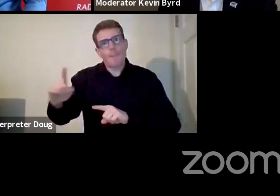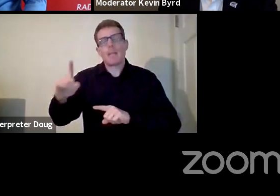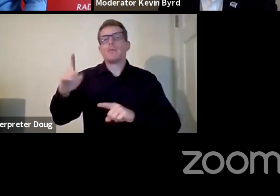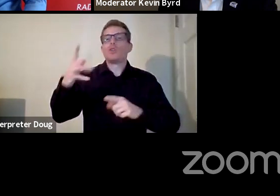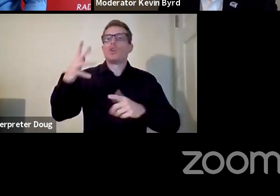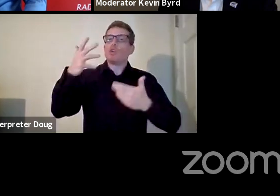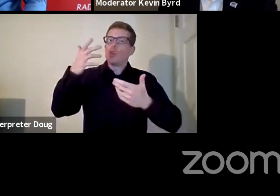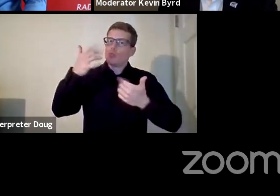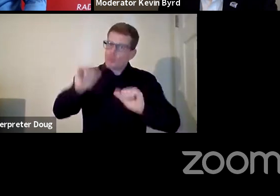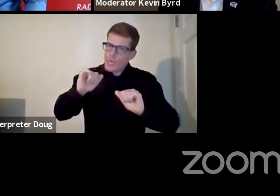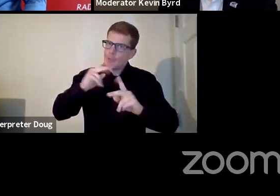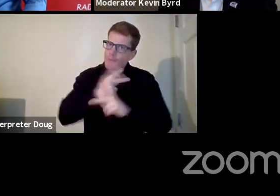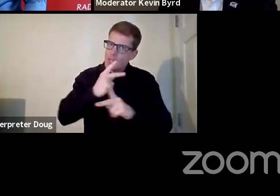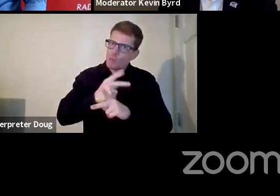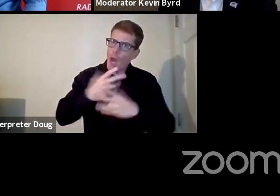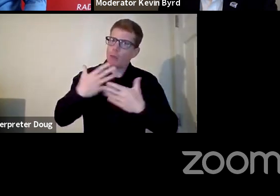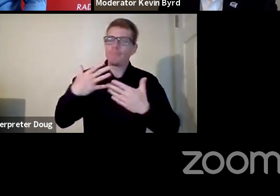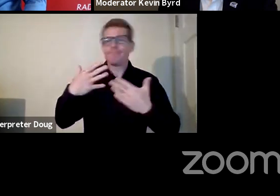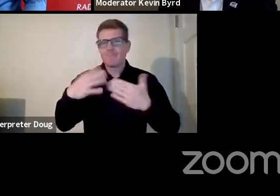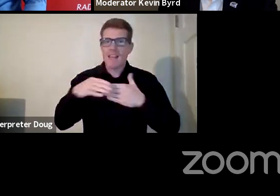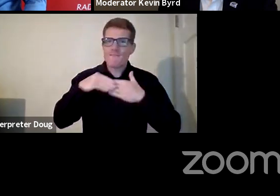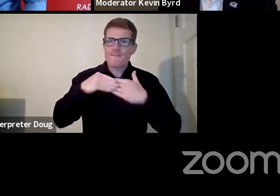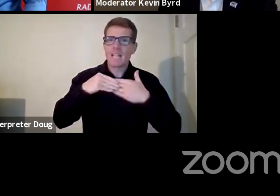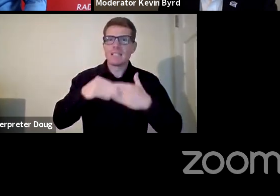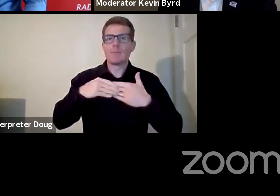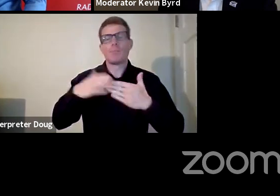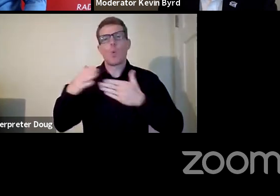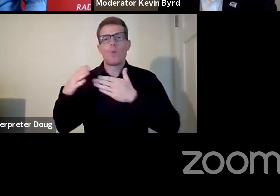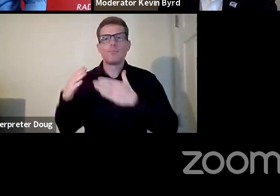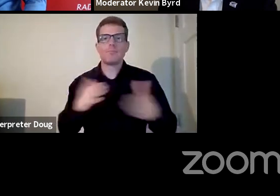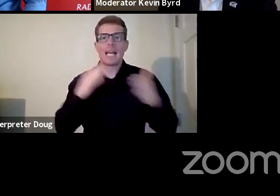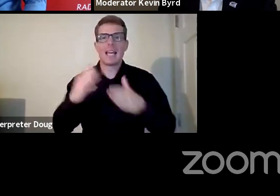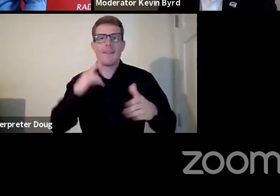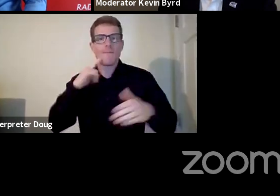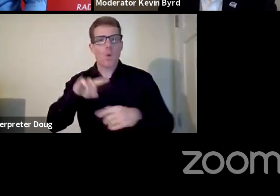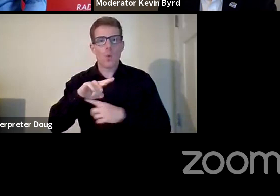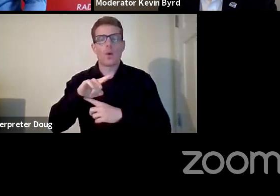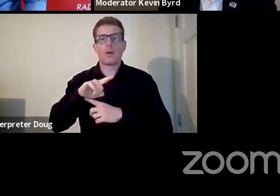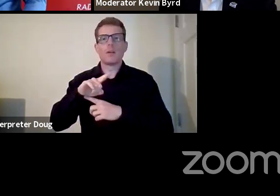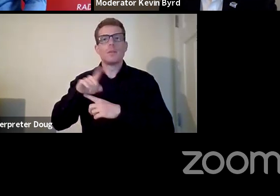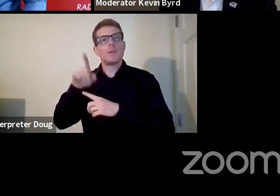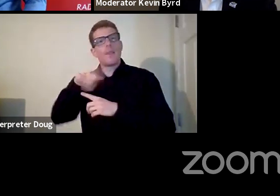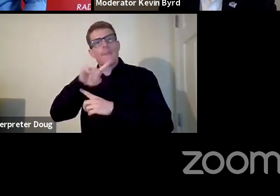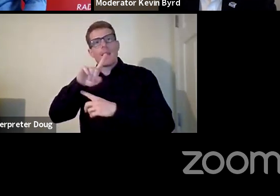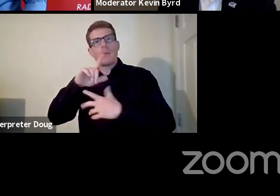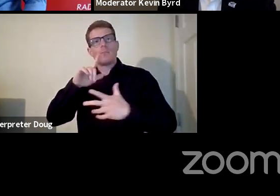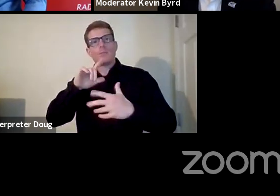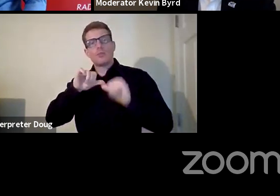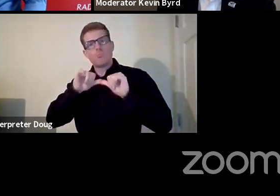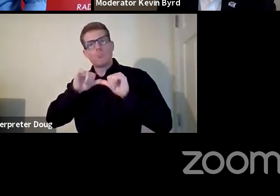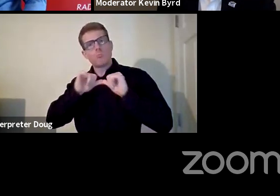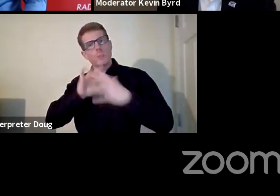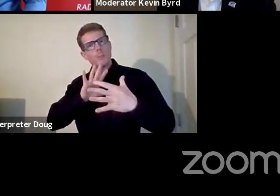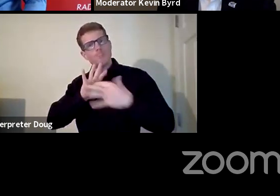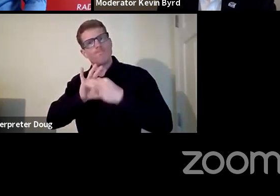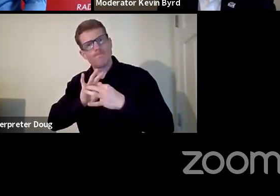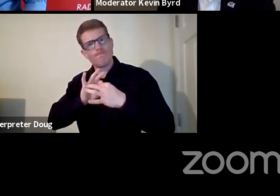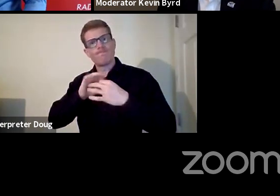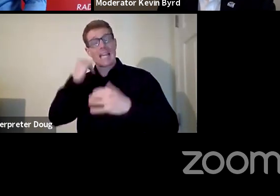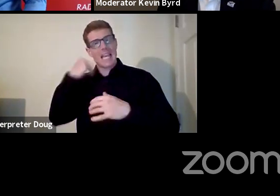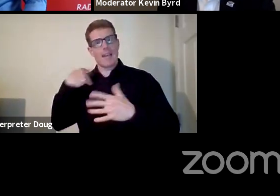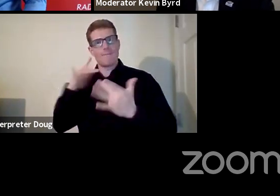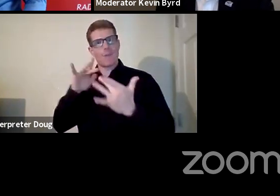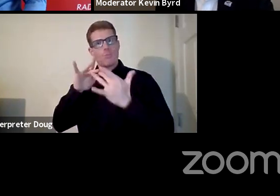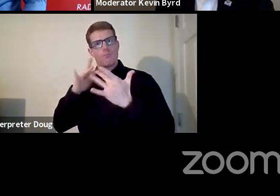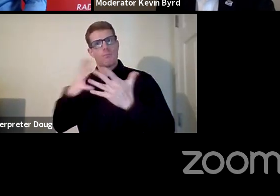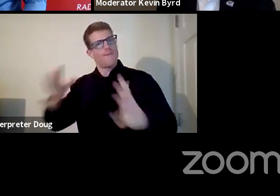to stay engaged when they're able, maybe remotely. And these are one thing we're learning a couple things, but one thing that's